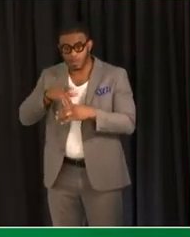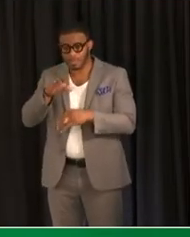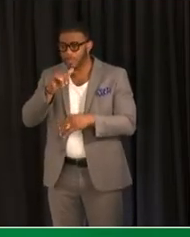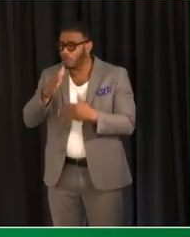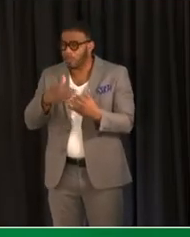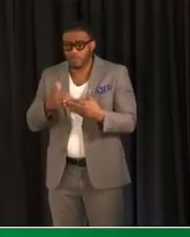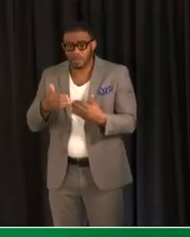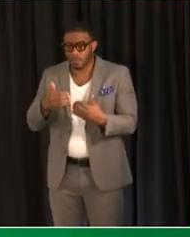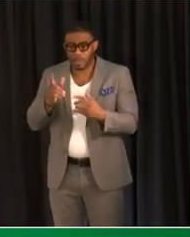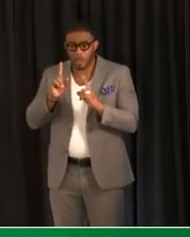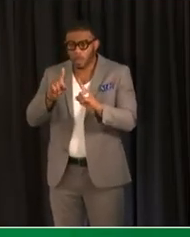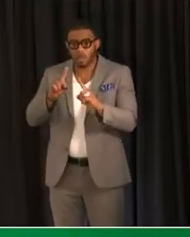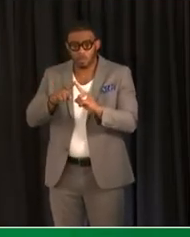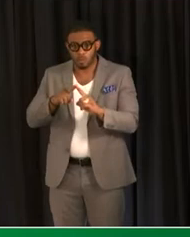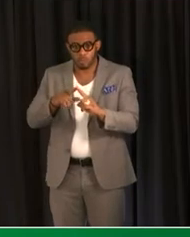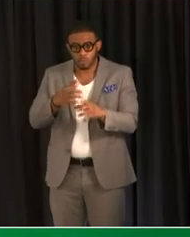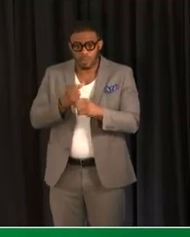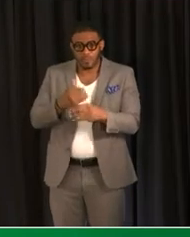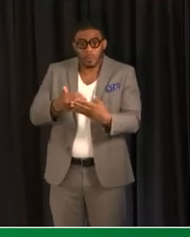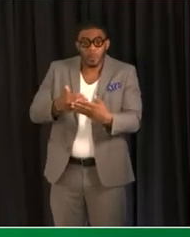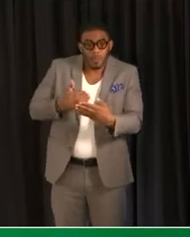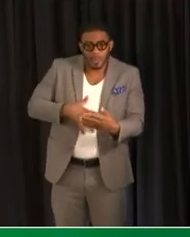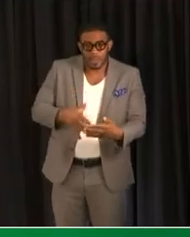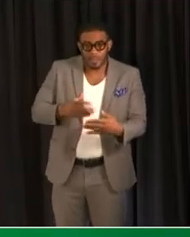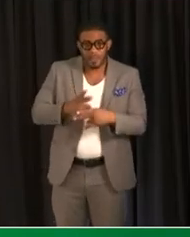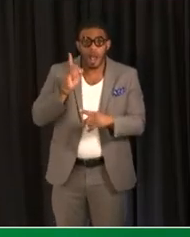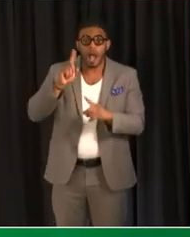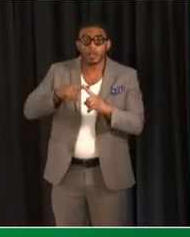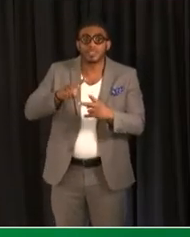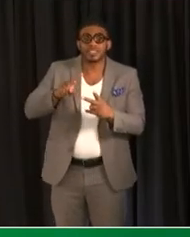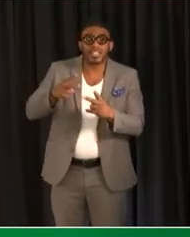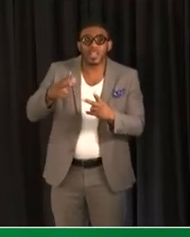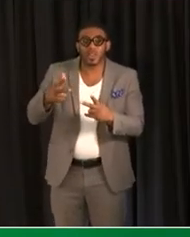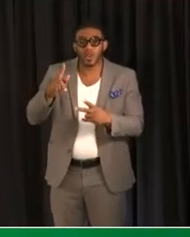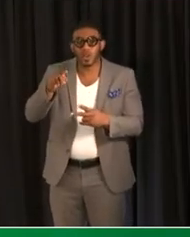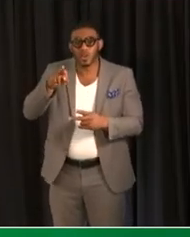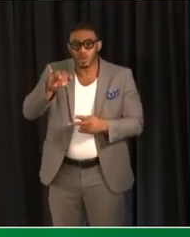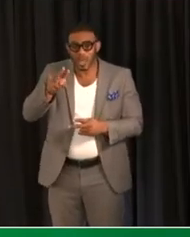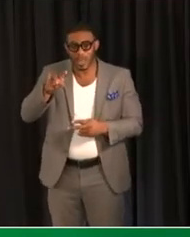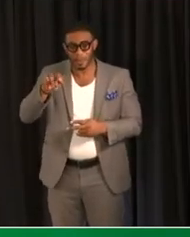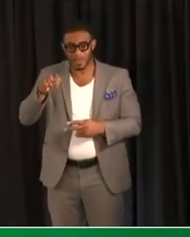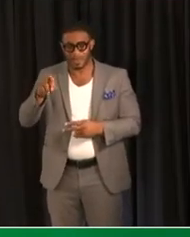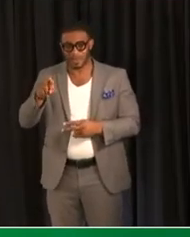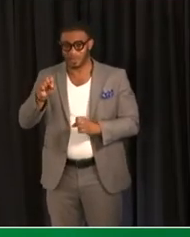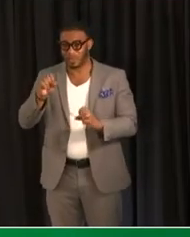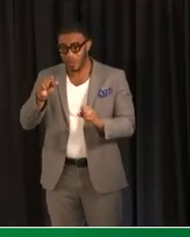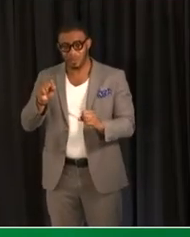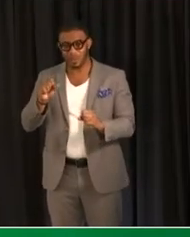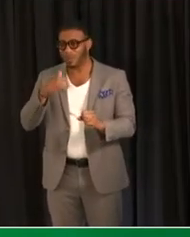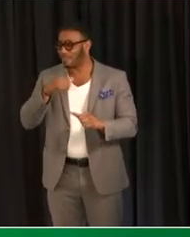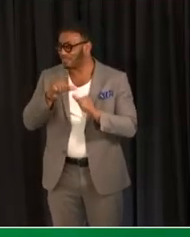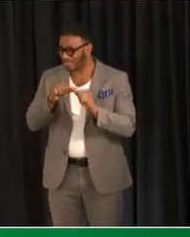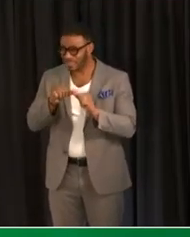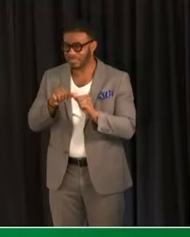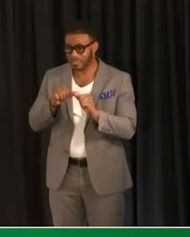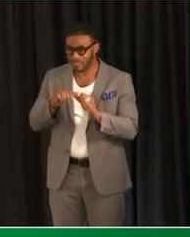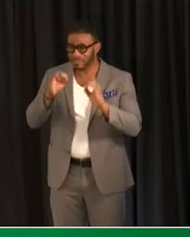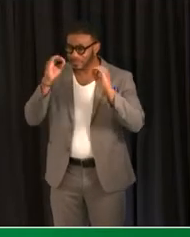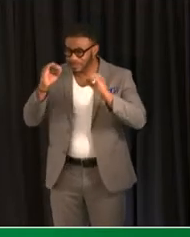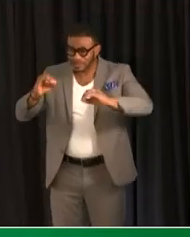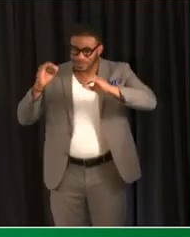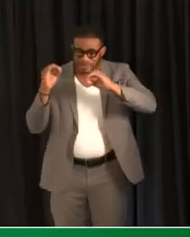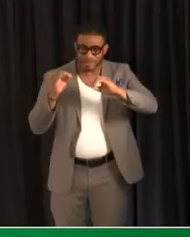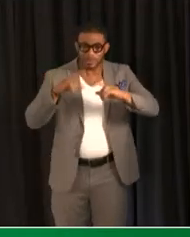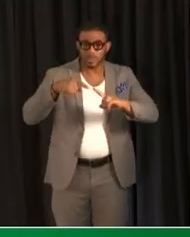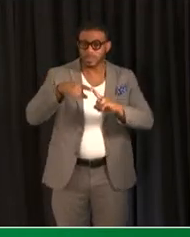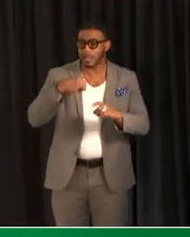actually even go to receive prenatal care until their 2nd or 3rd trimester. And so we have to continue in terms